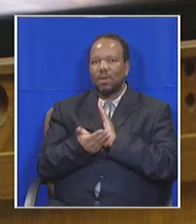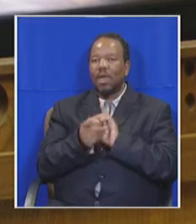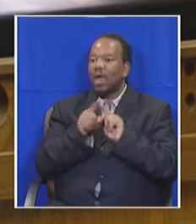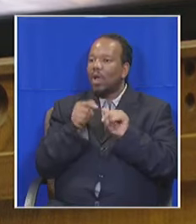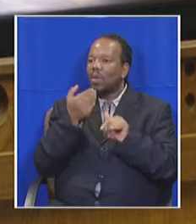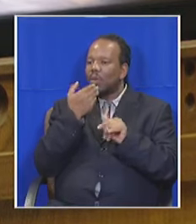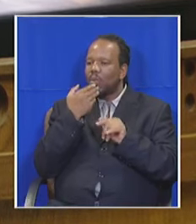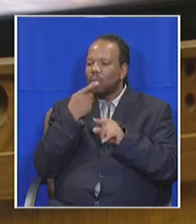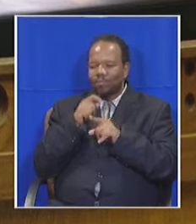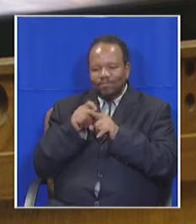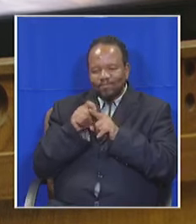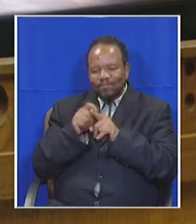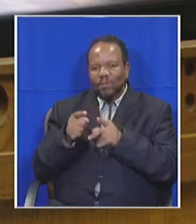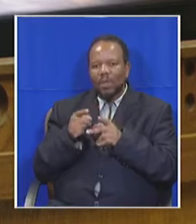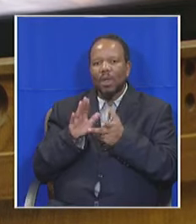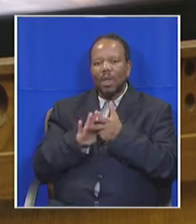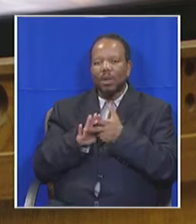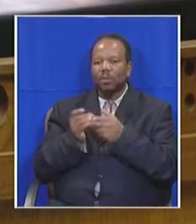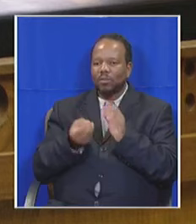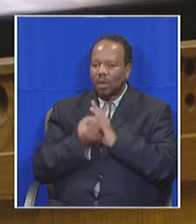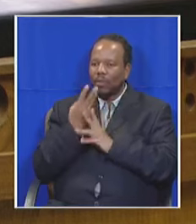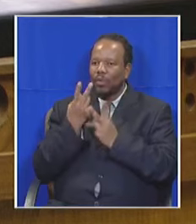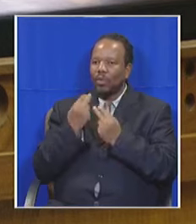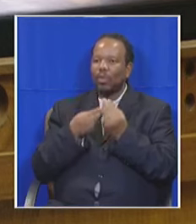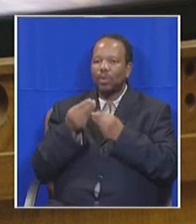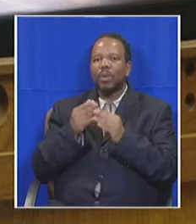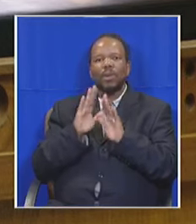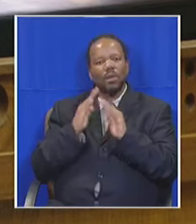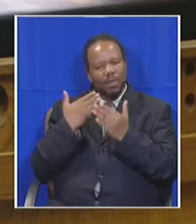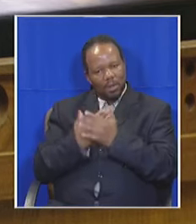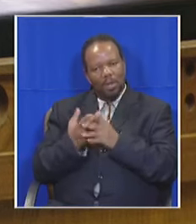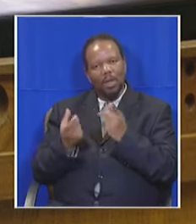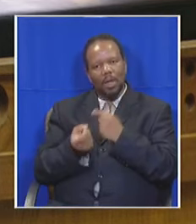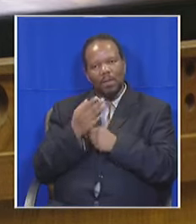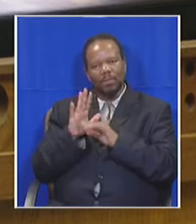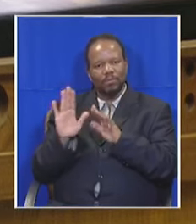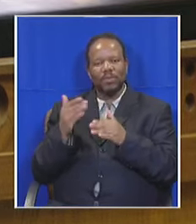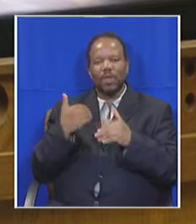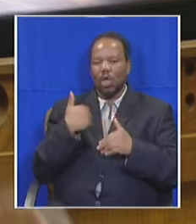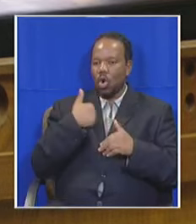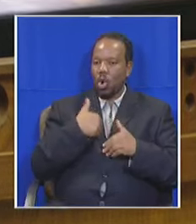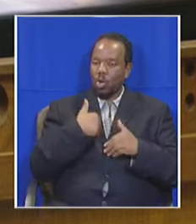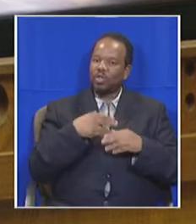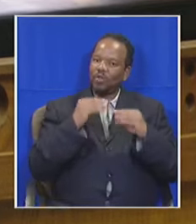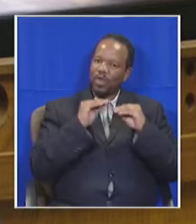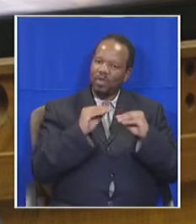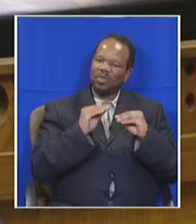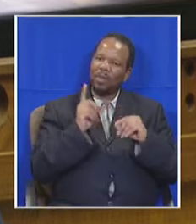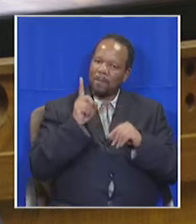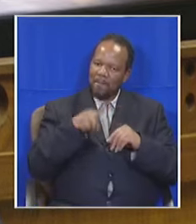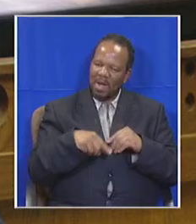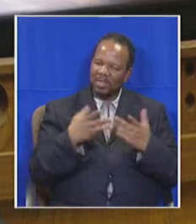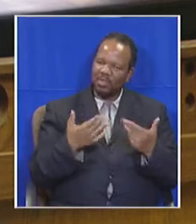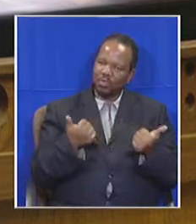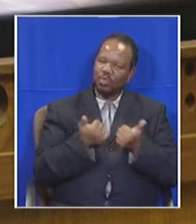around them, and create new economies, we'll be able to grow this education. Colleges of education must be reopened so that we've got quality